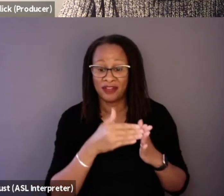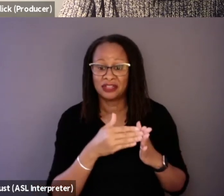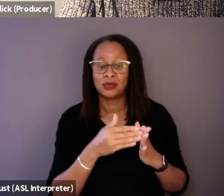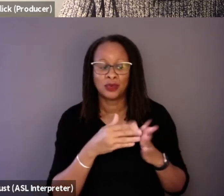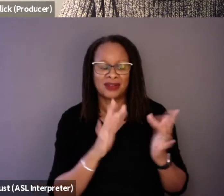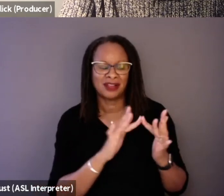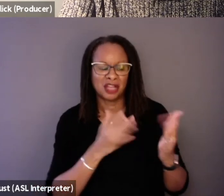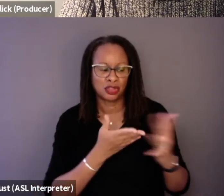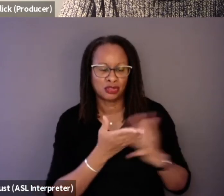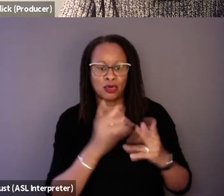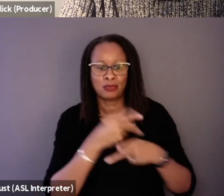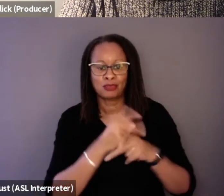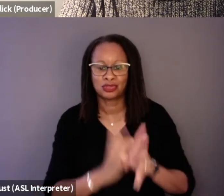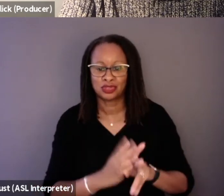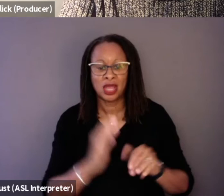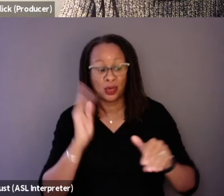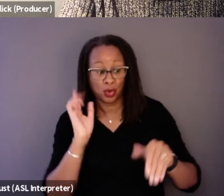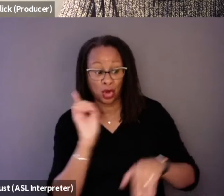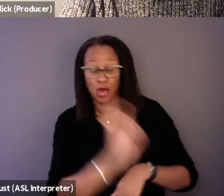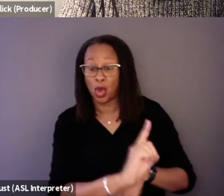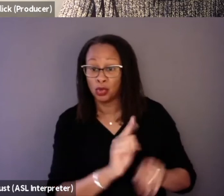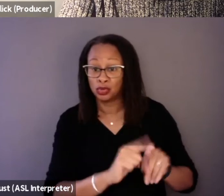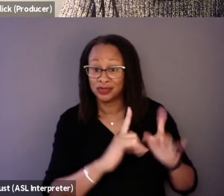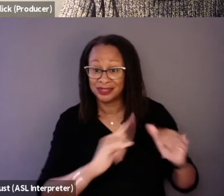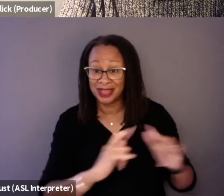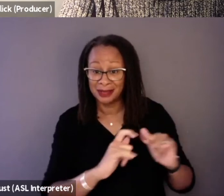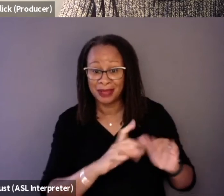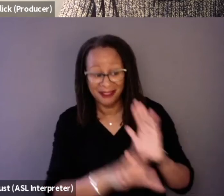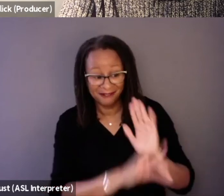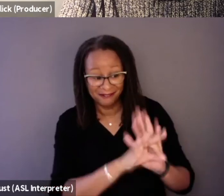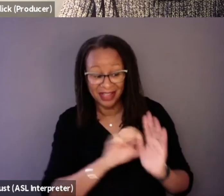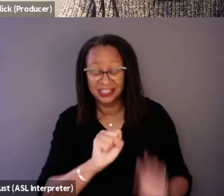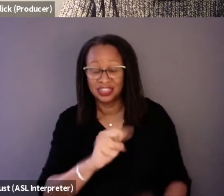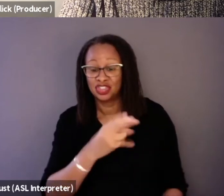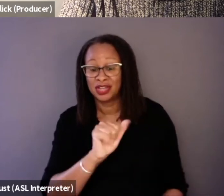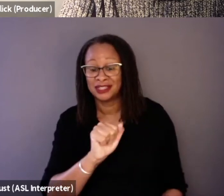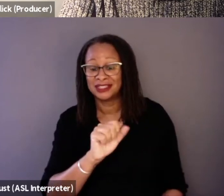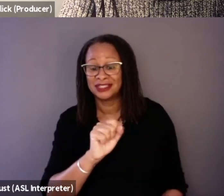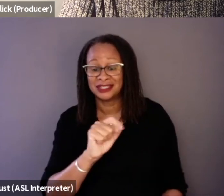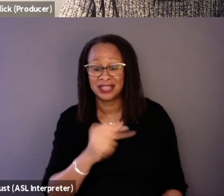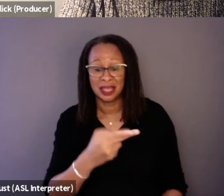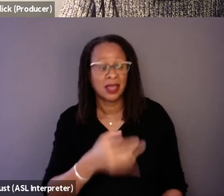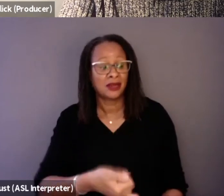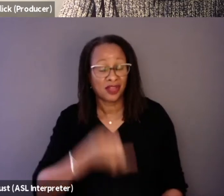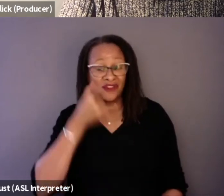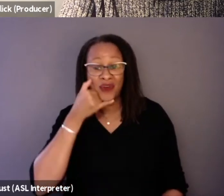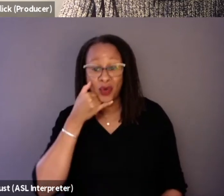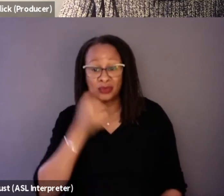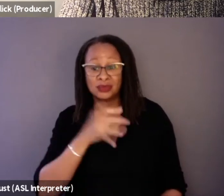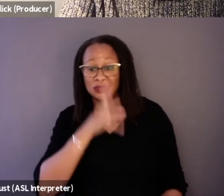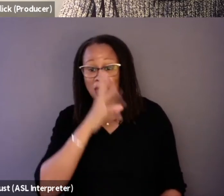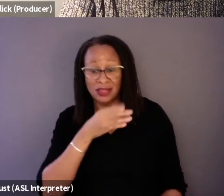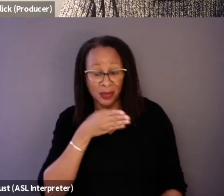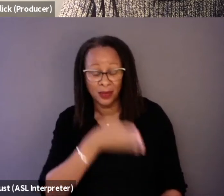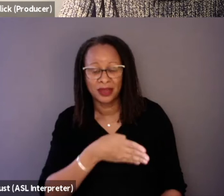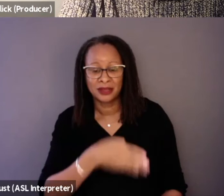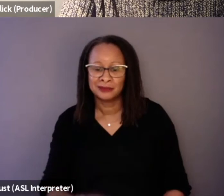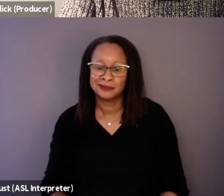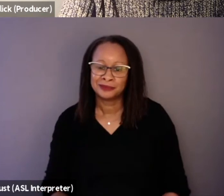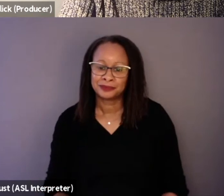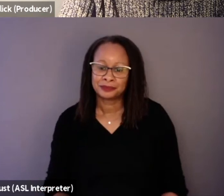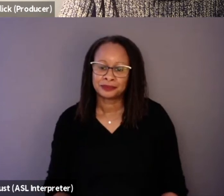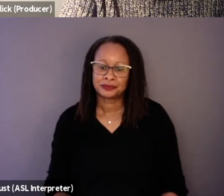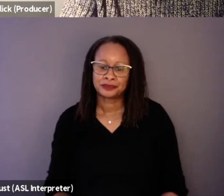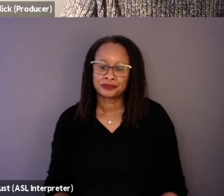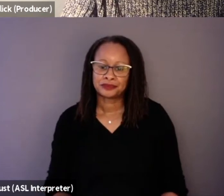producers, who would go in person to the camp and find Shaista and then get on the phone. We would get on the phone with him that way. But there was